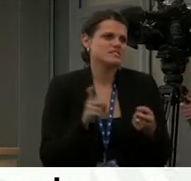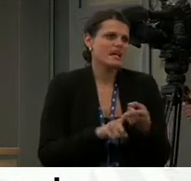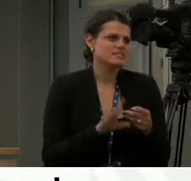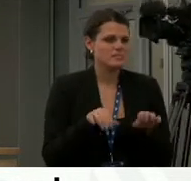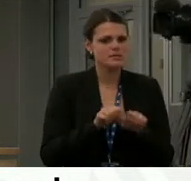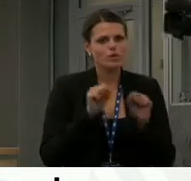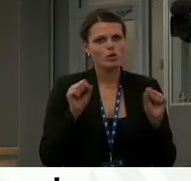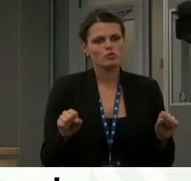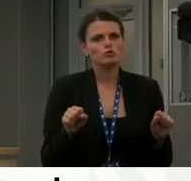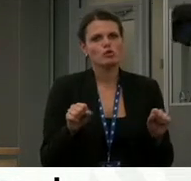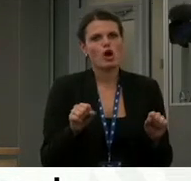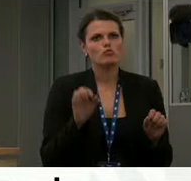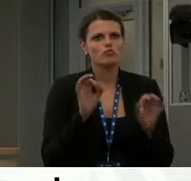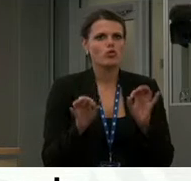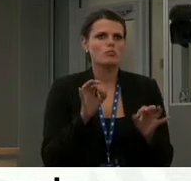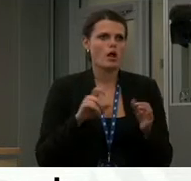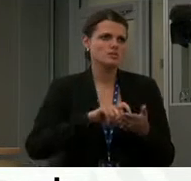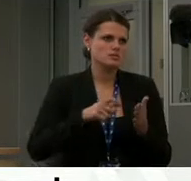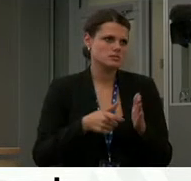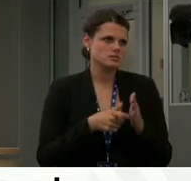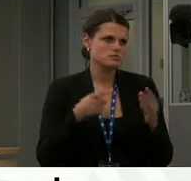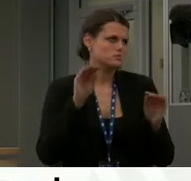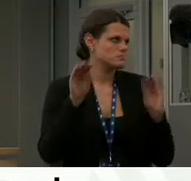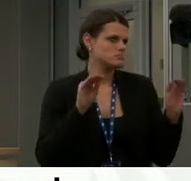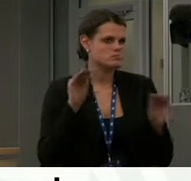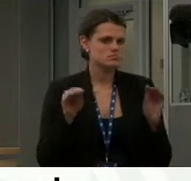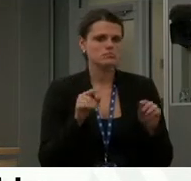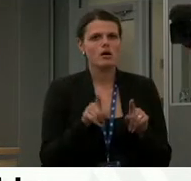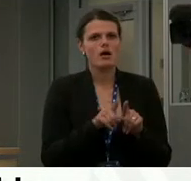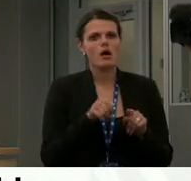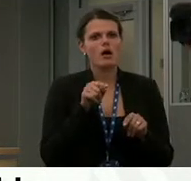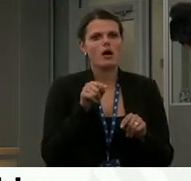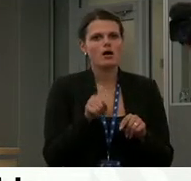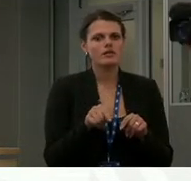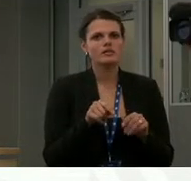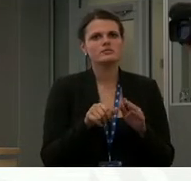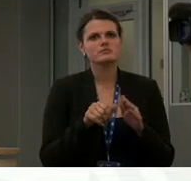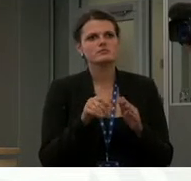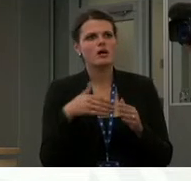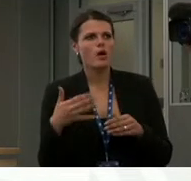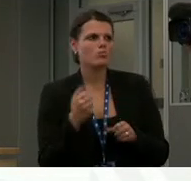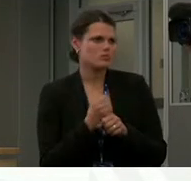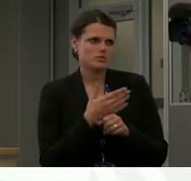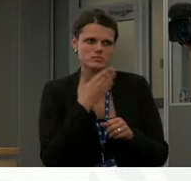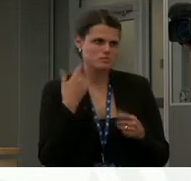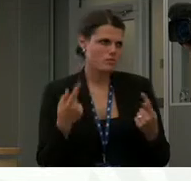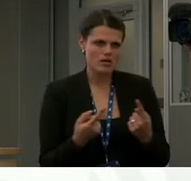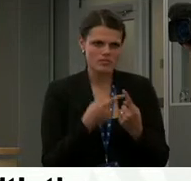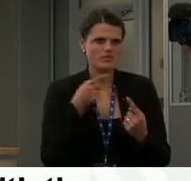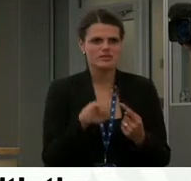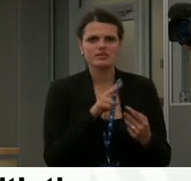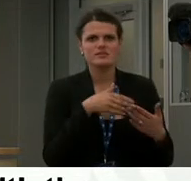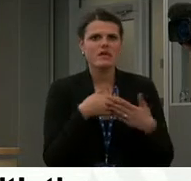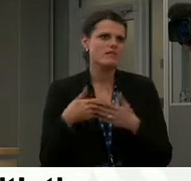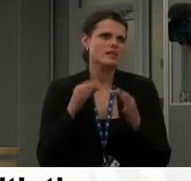to ensure reasonable accommodation. Sheltered employment is not in line with the UN Convention, doesn't really lead